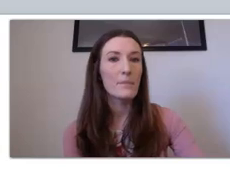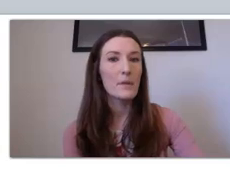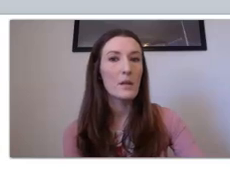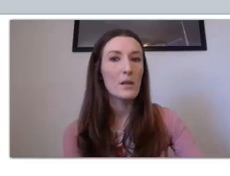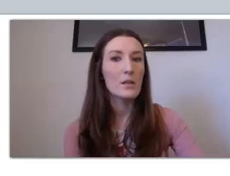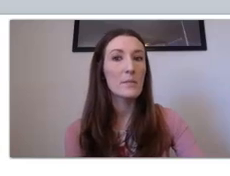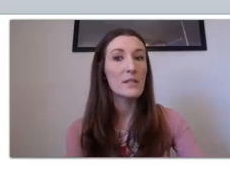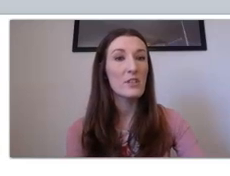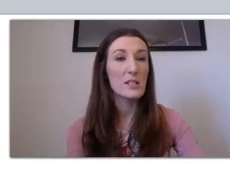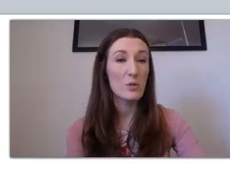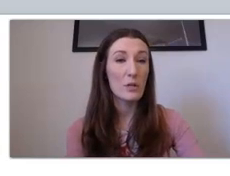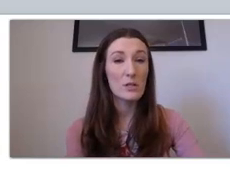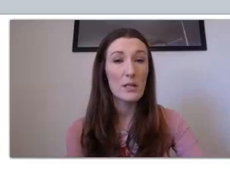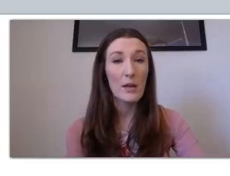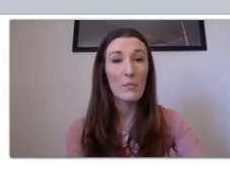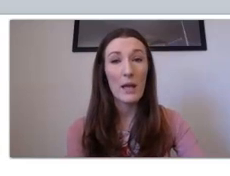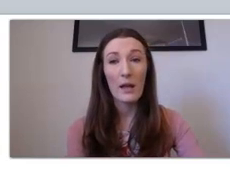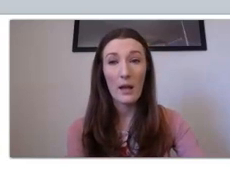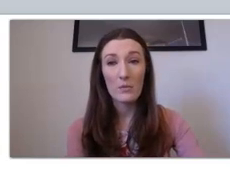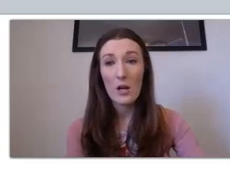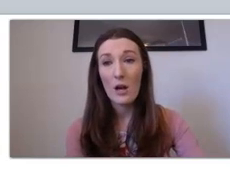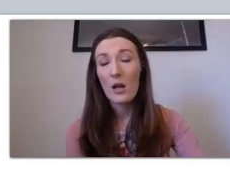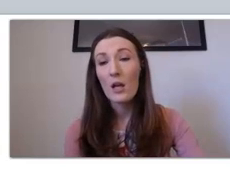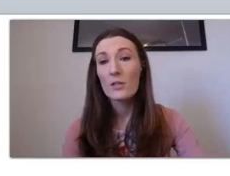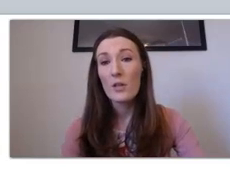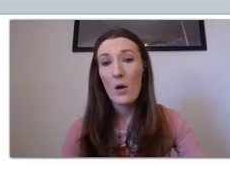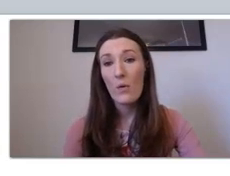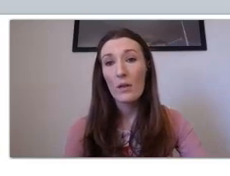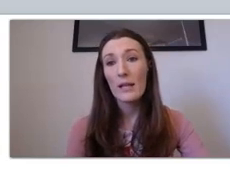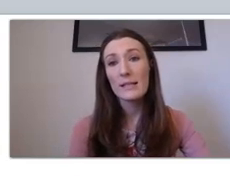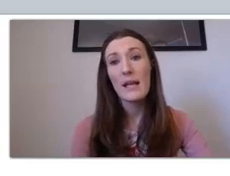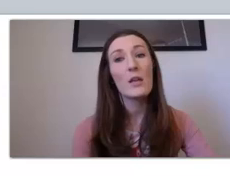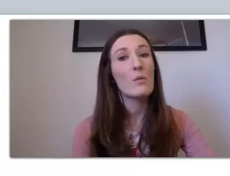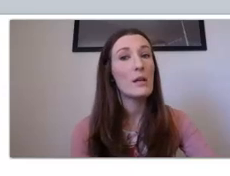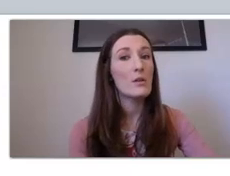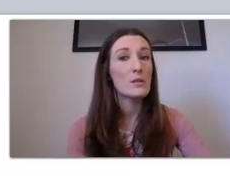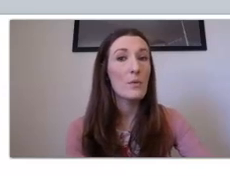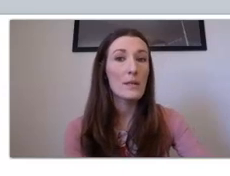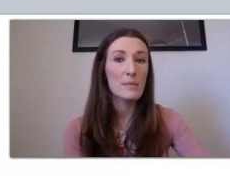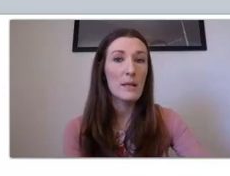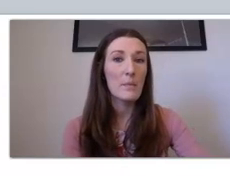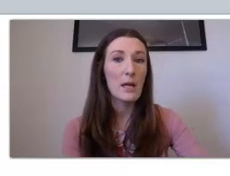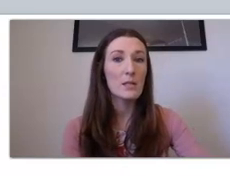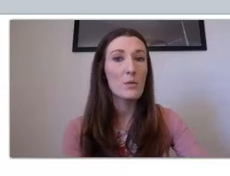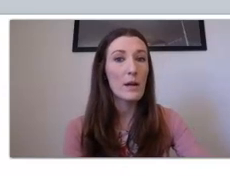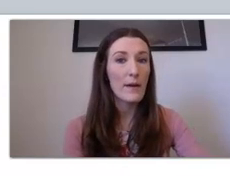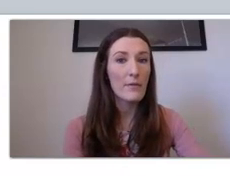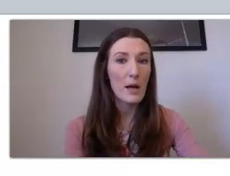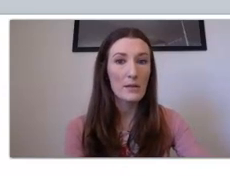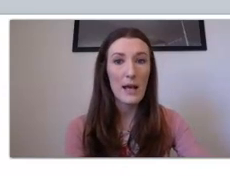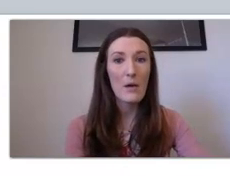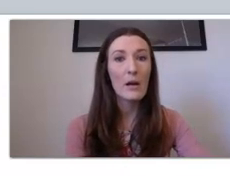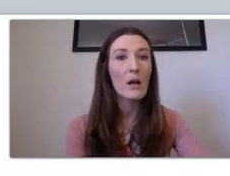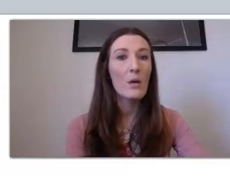but some different situations that you may encounter. So let's say you are near a school, the speed limit is